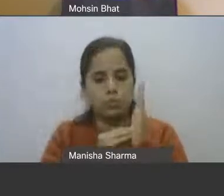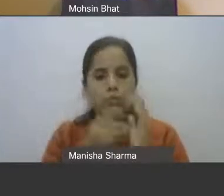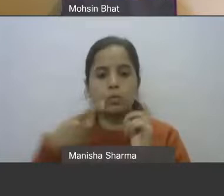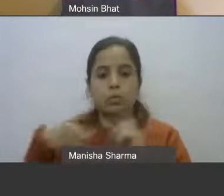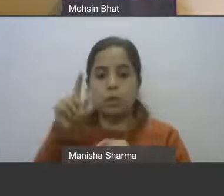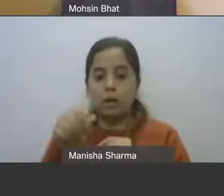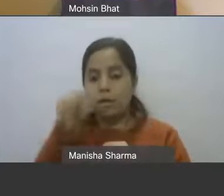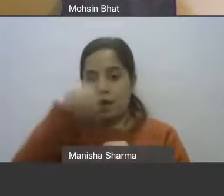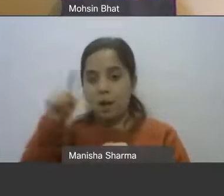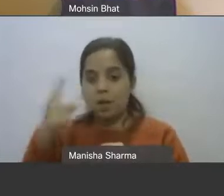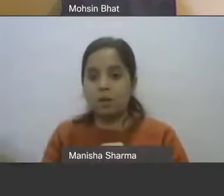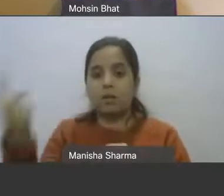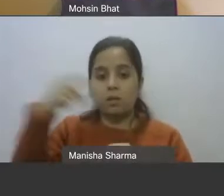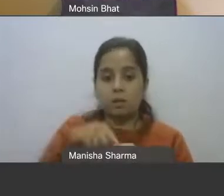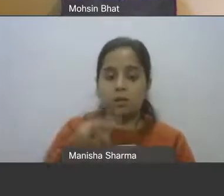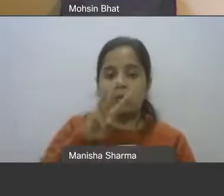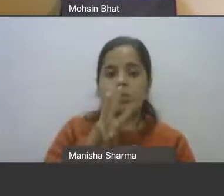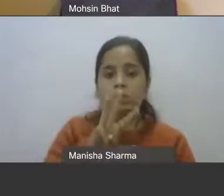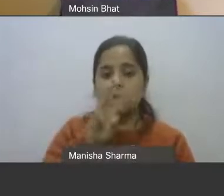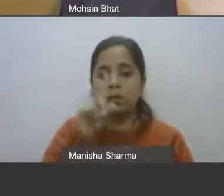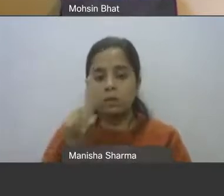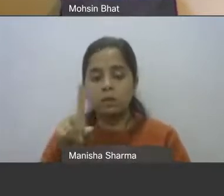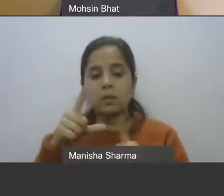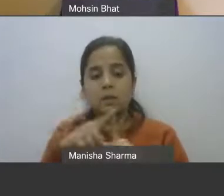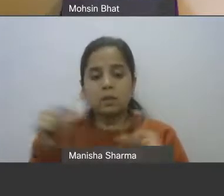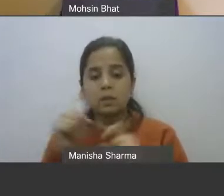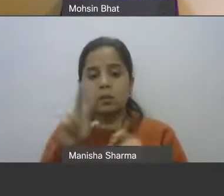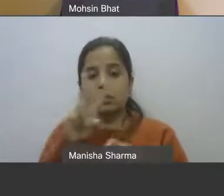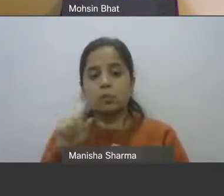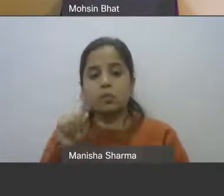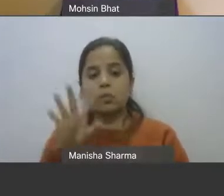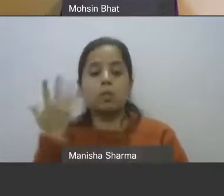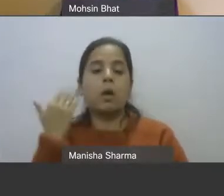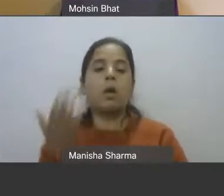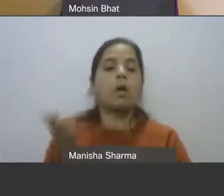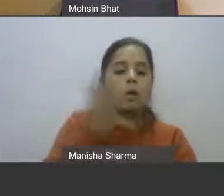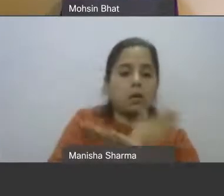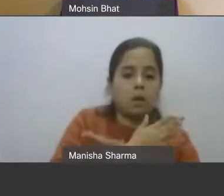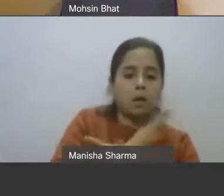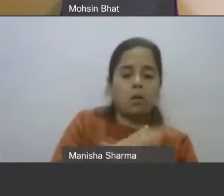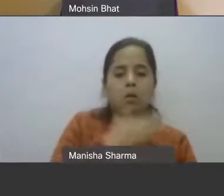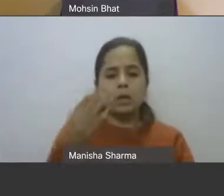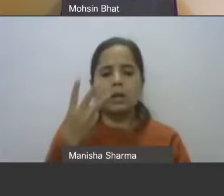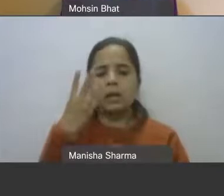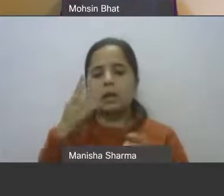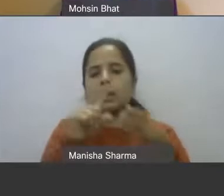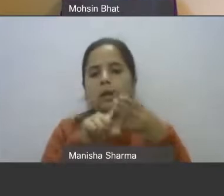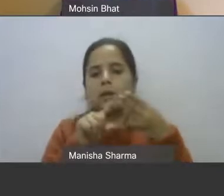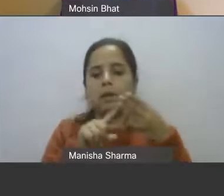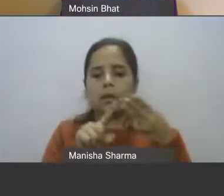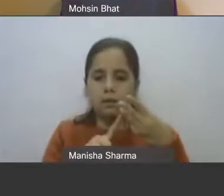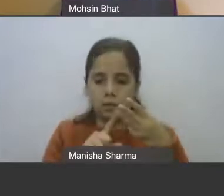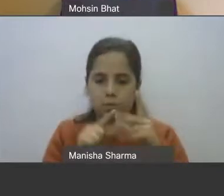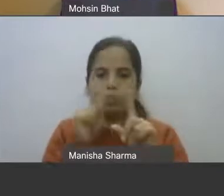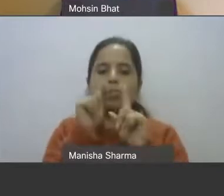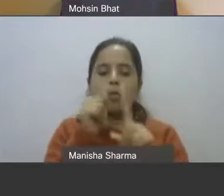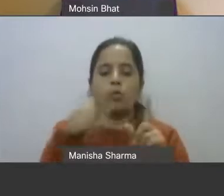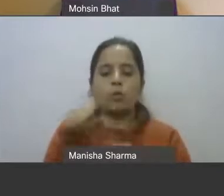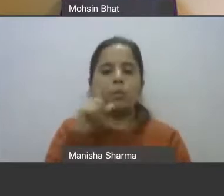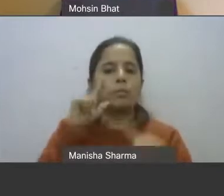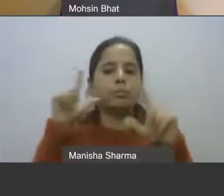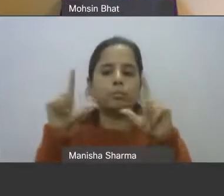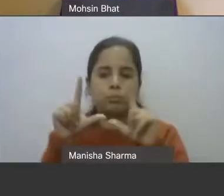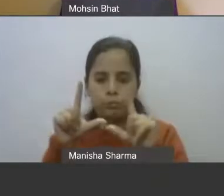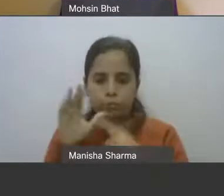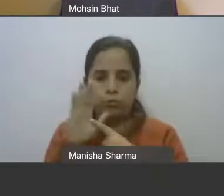into India on or before the 31st day of December 2014. So thirdly, there is a cutoff date. These are the 3 requirements that you need to prove if